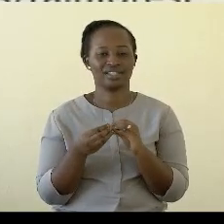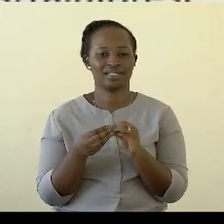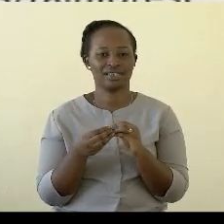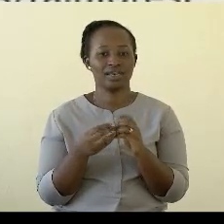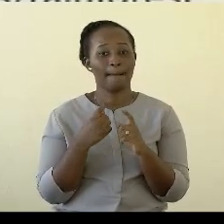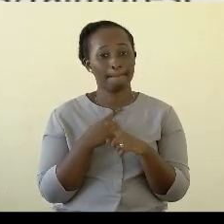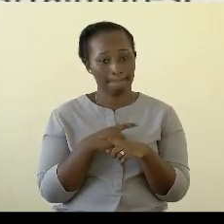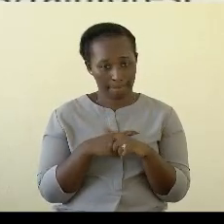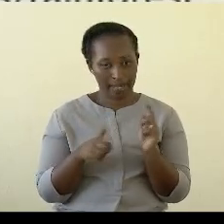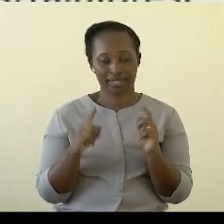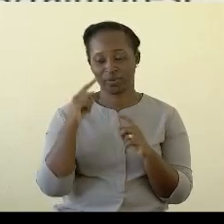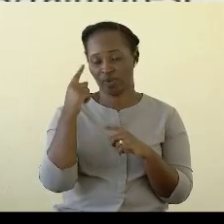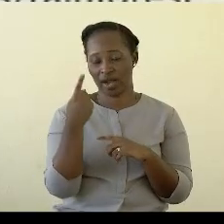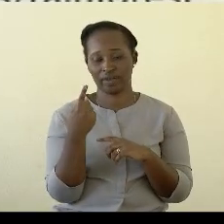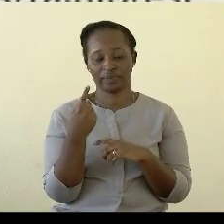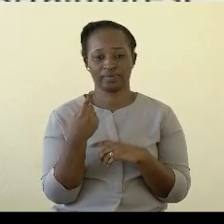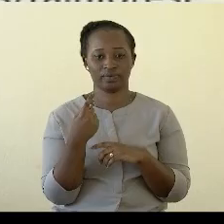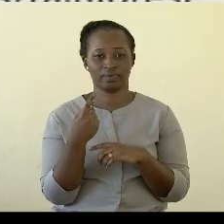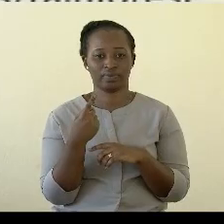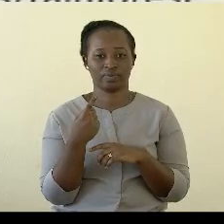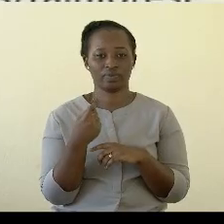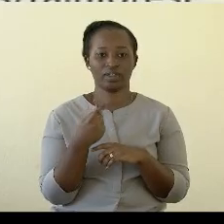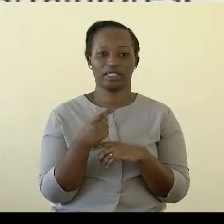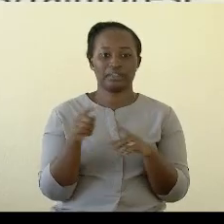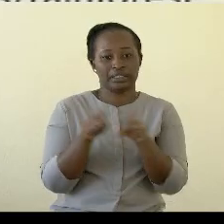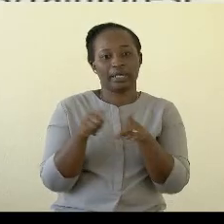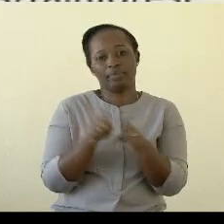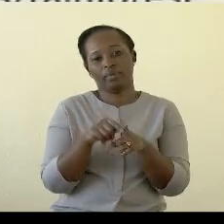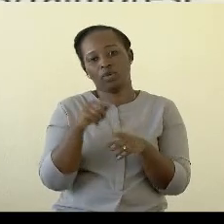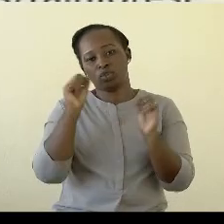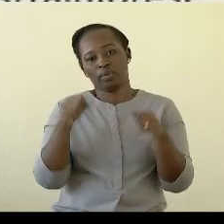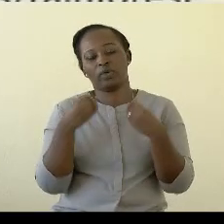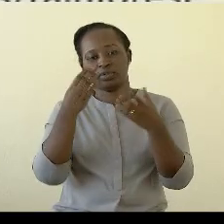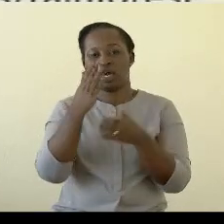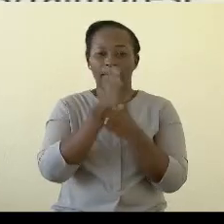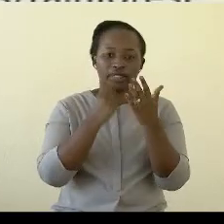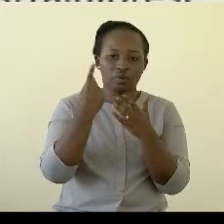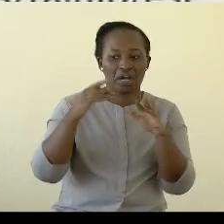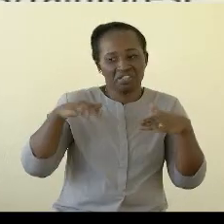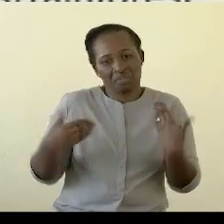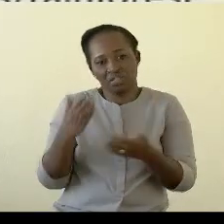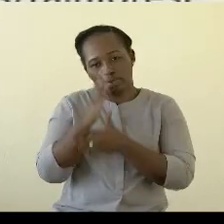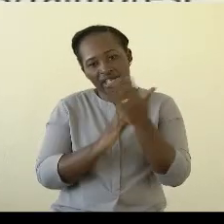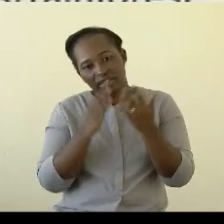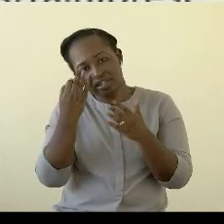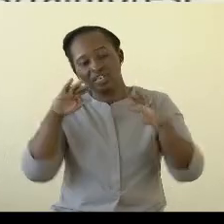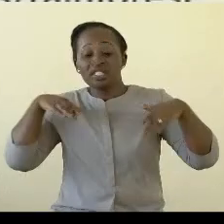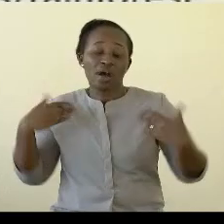Part 1 is an alternative of part 2, and so is an alternative of part 3.